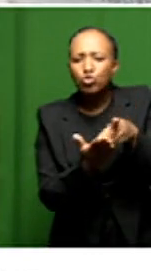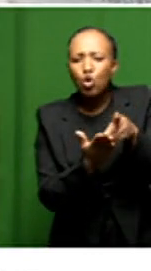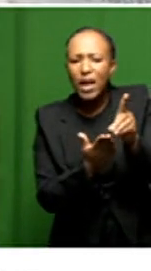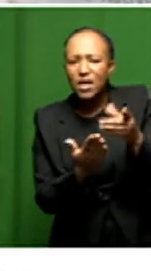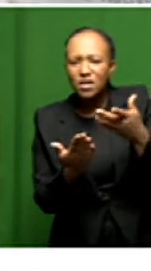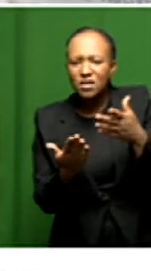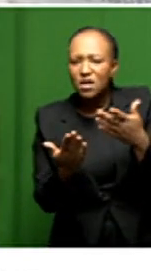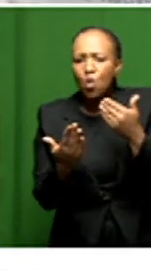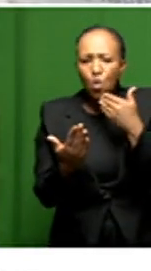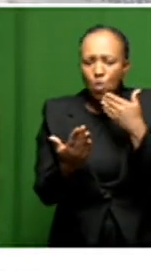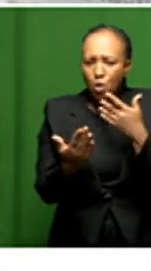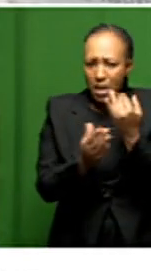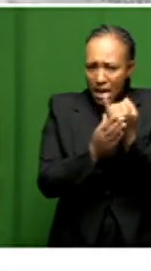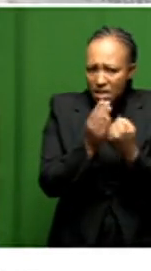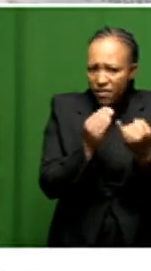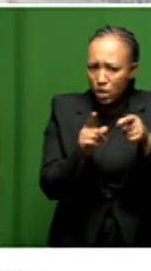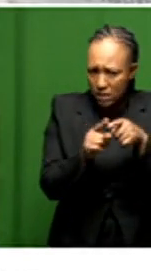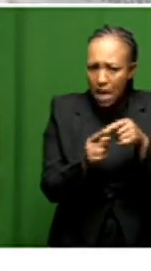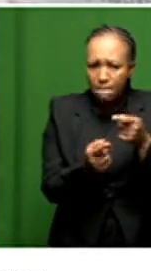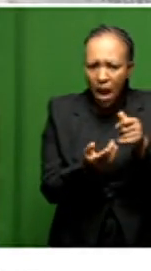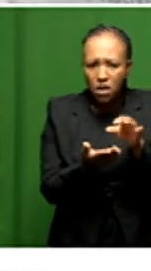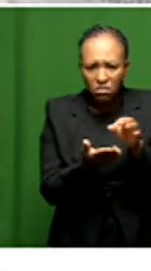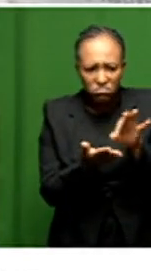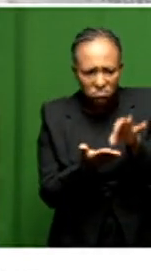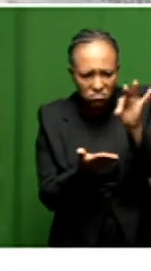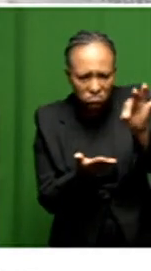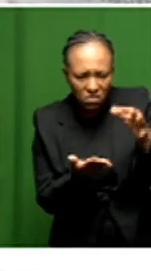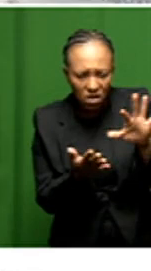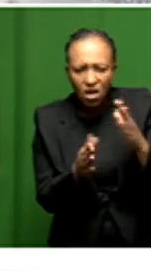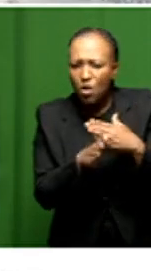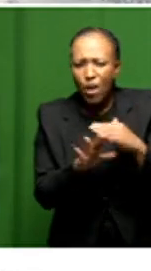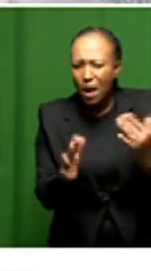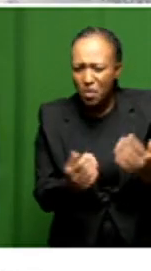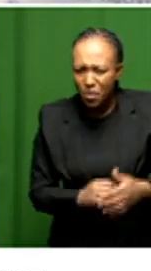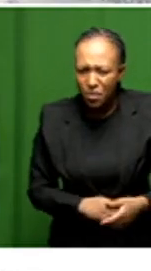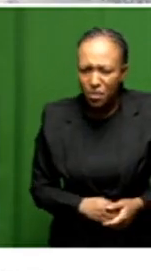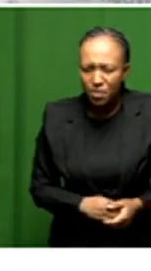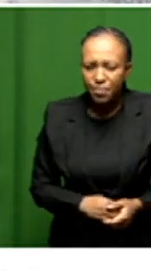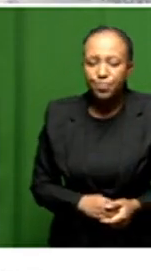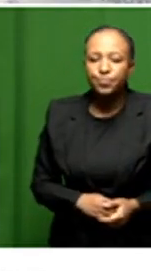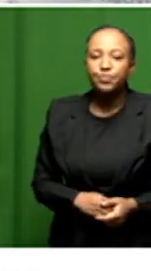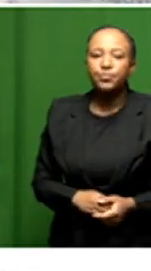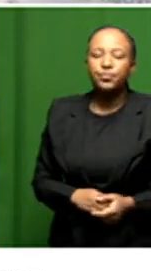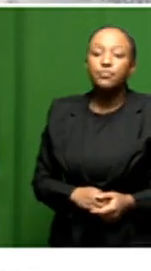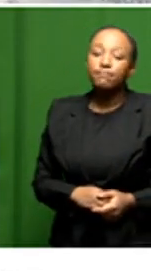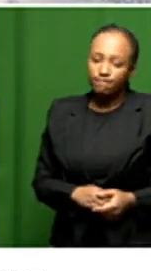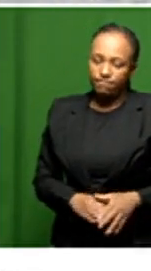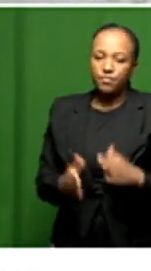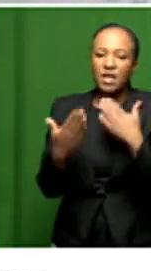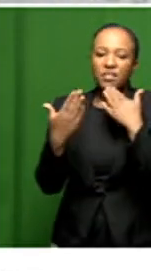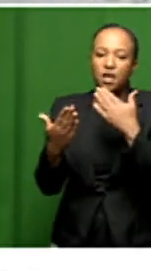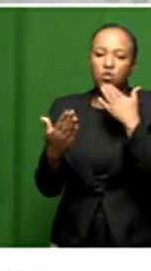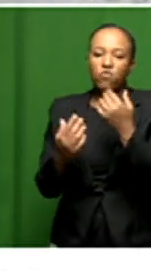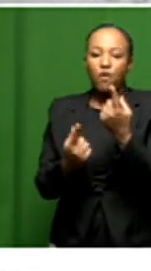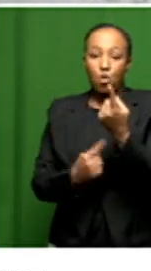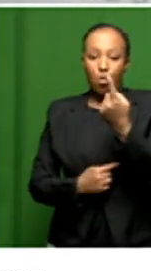corporates, or do you find individuals also come forward and donate? Well, how does it actually work? At the moment, we're very fortunate. Thank you for that question.